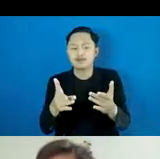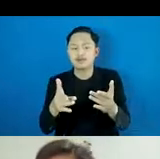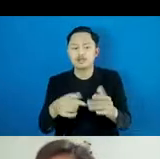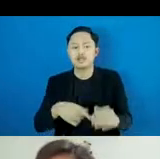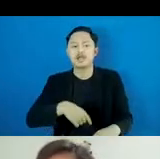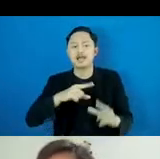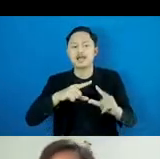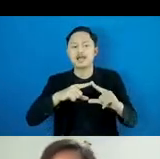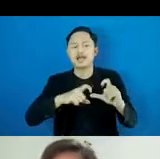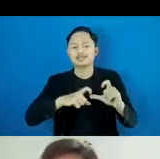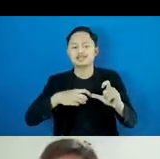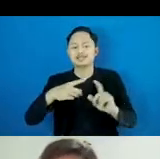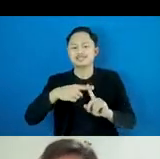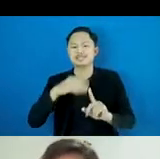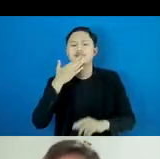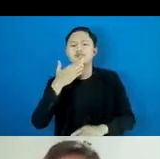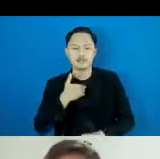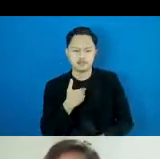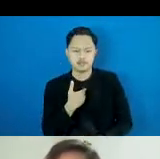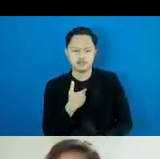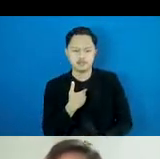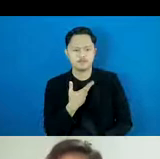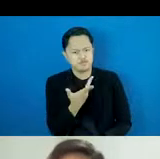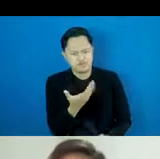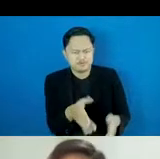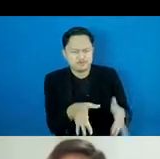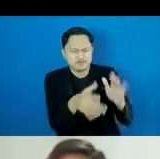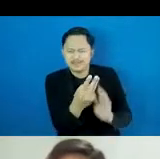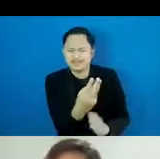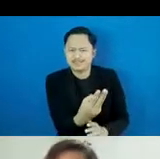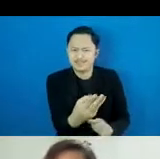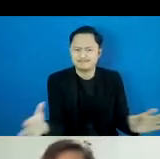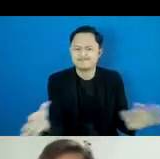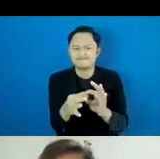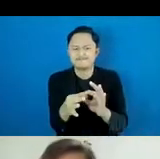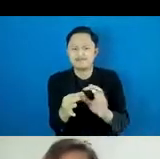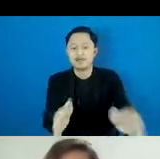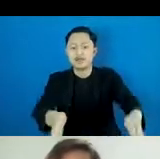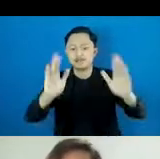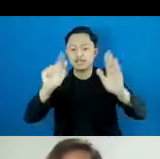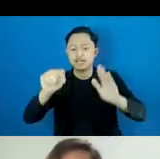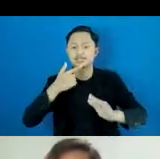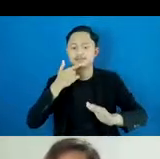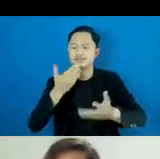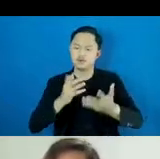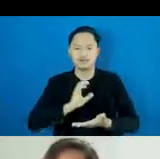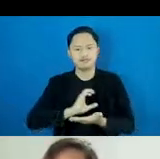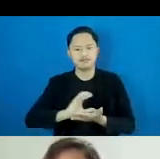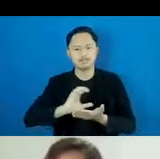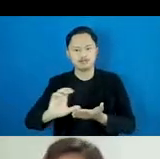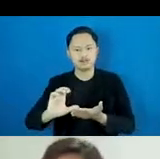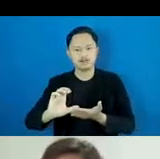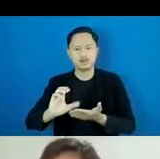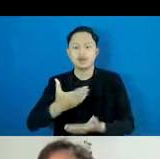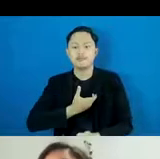of the times it is a utility company and it's and this company as an investor is also willing to buy